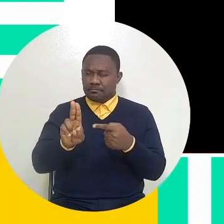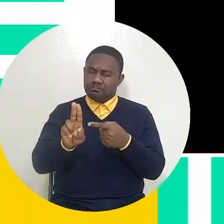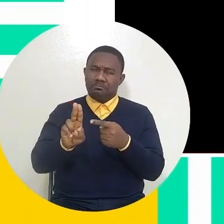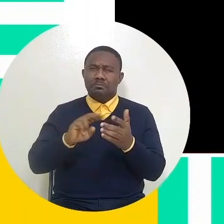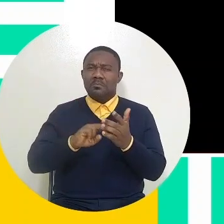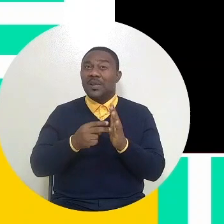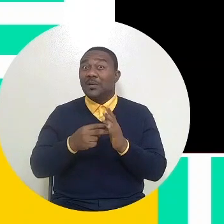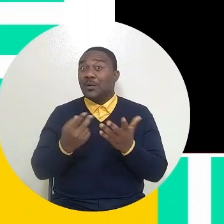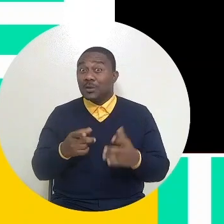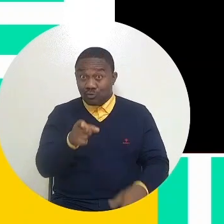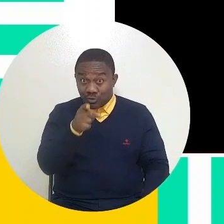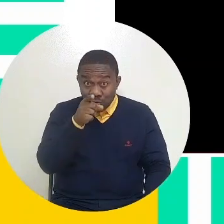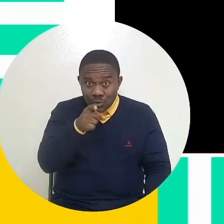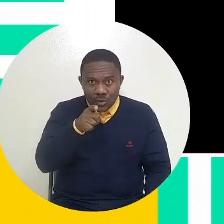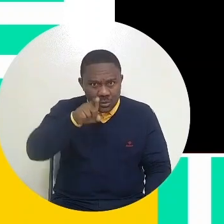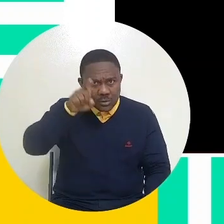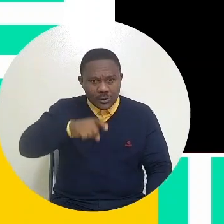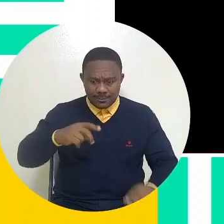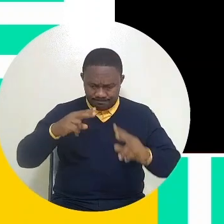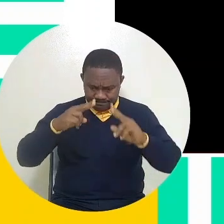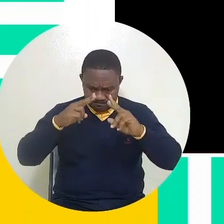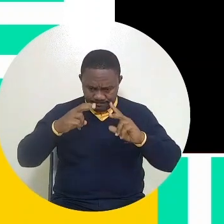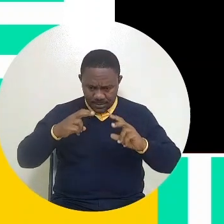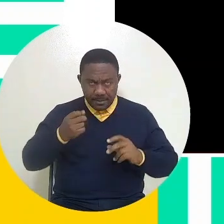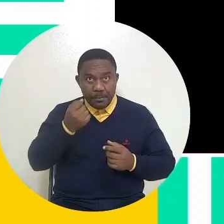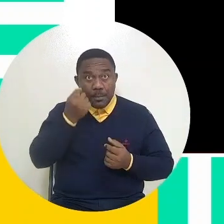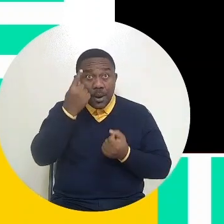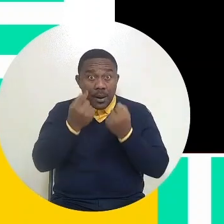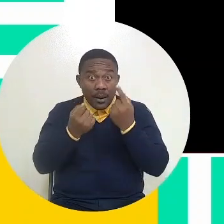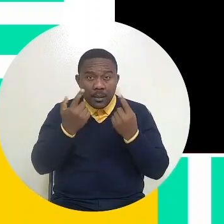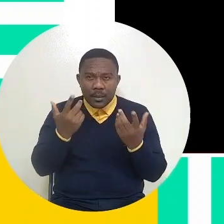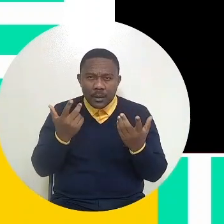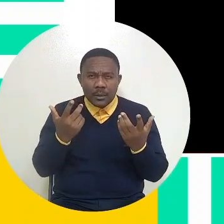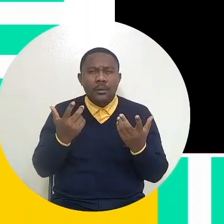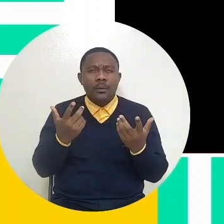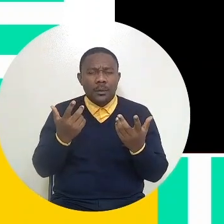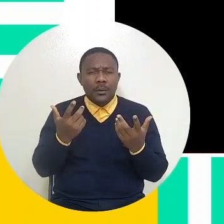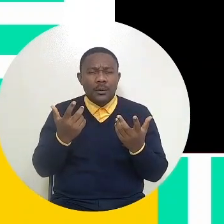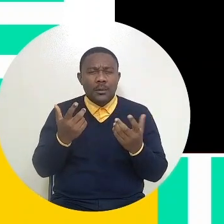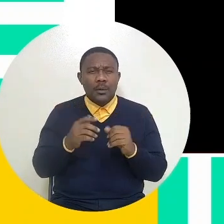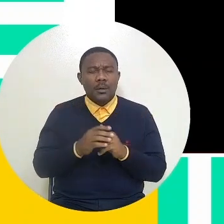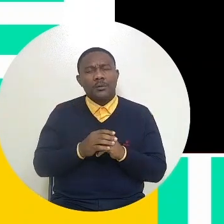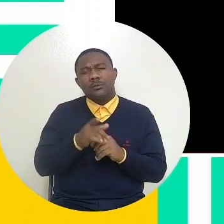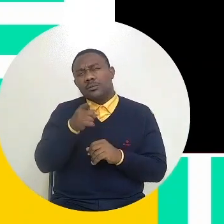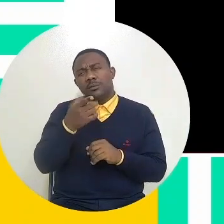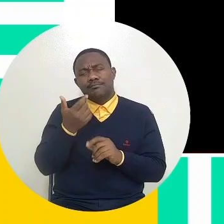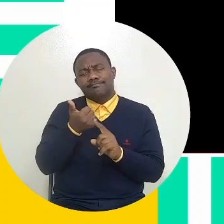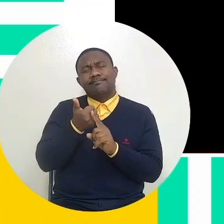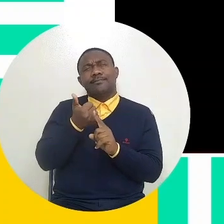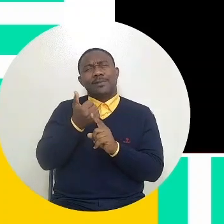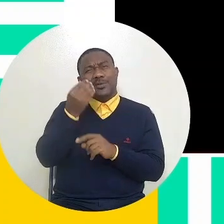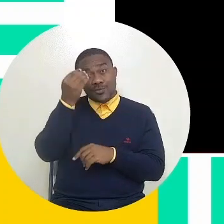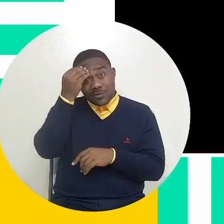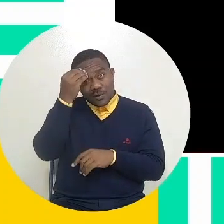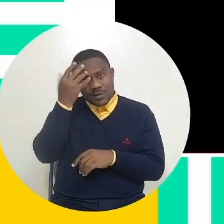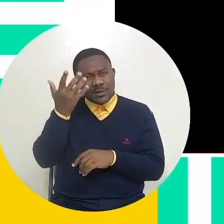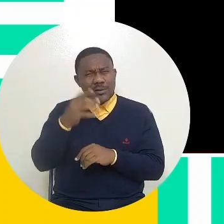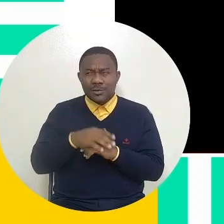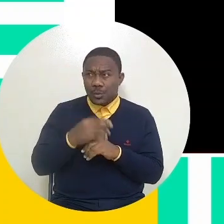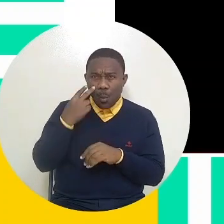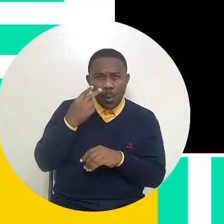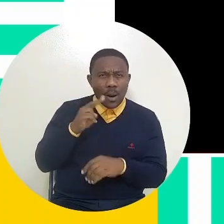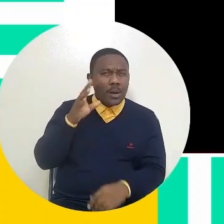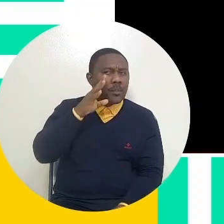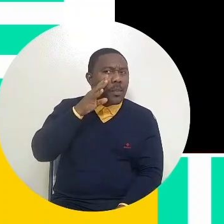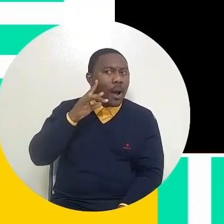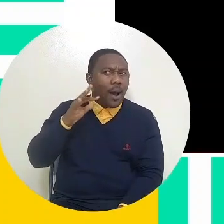yourself. What are you going to date yourself? Not that guy, not that lady, but you. Do you know yourself? Why do color black excite